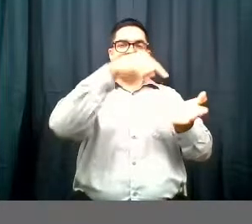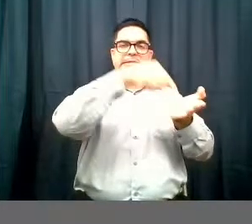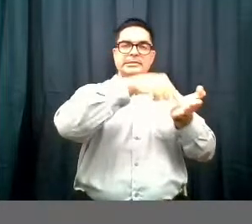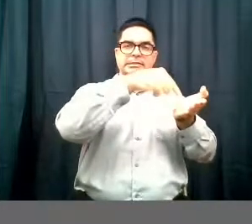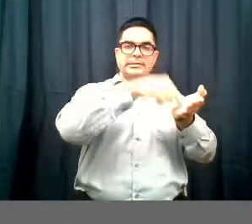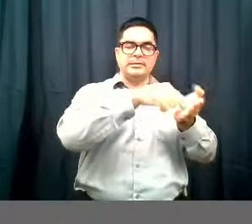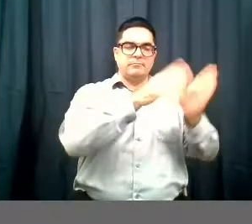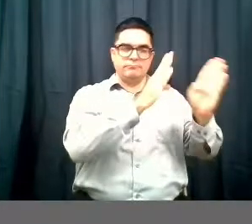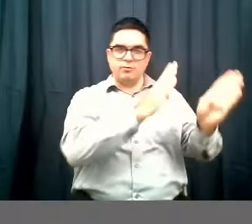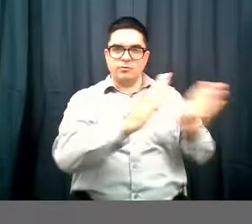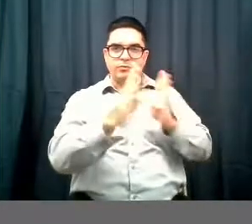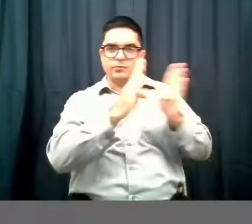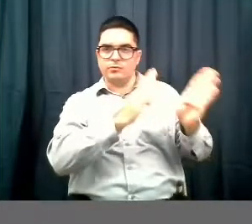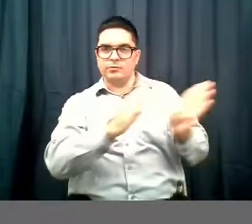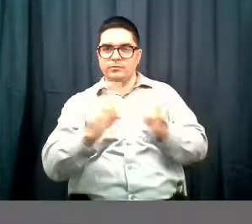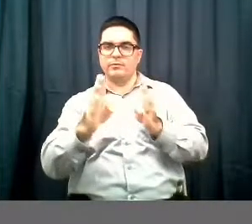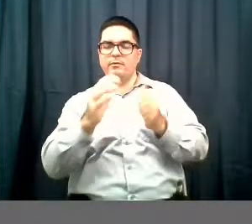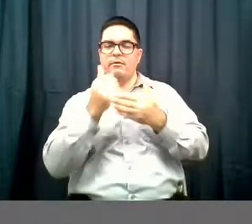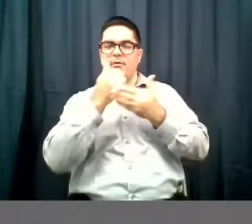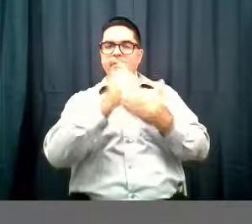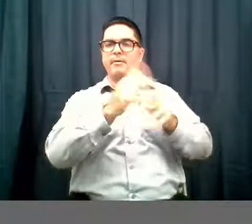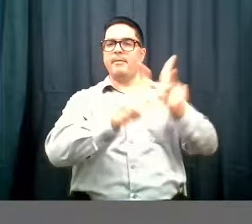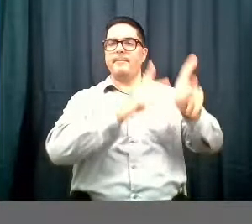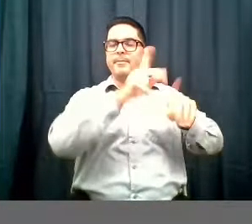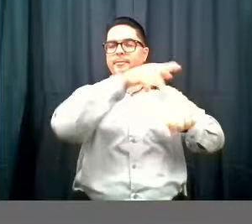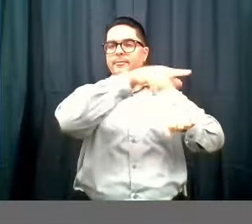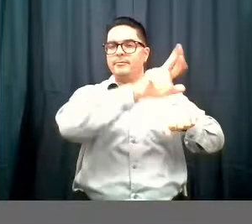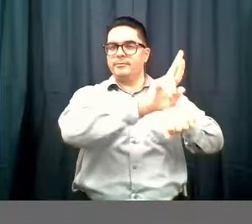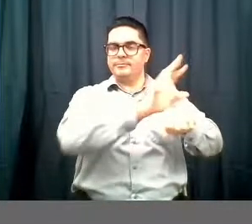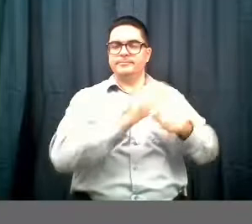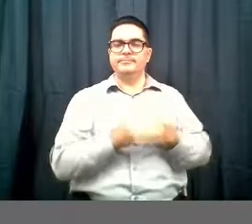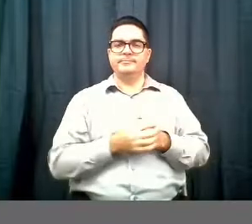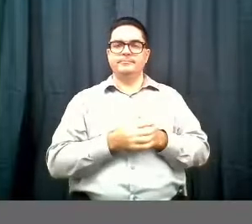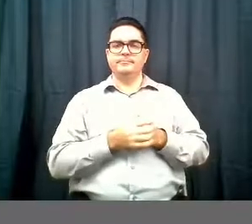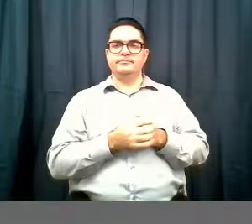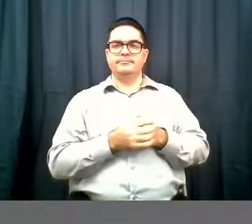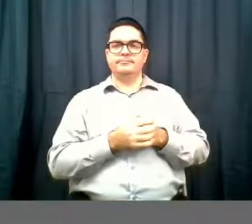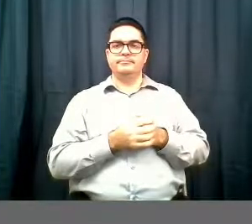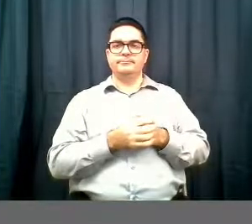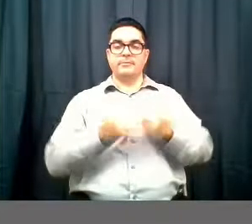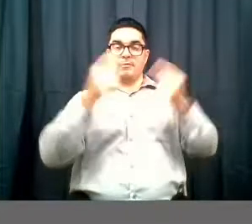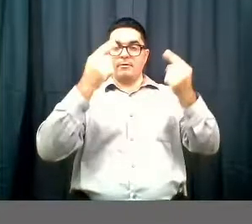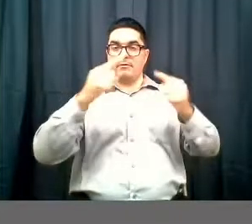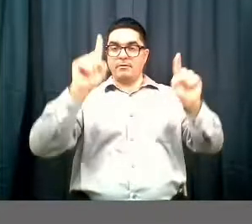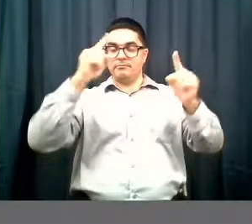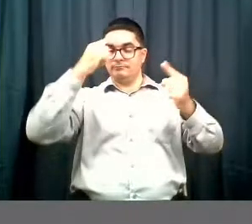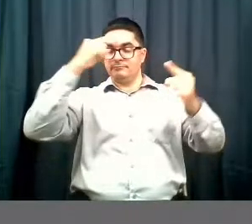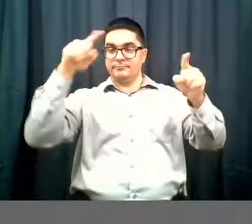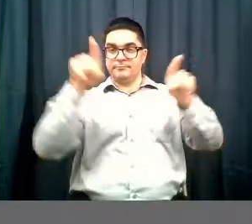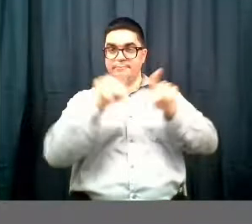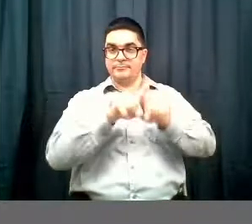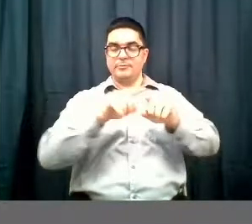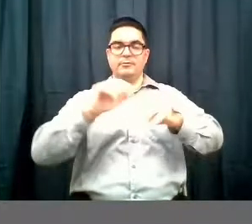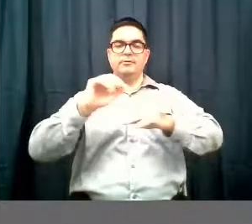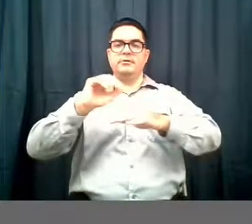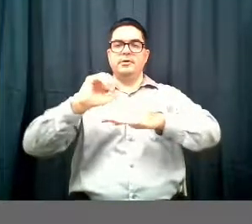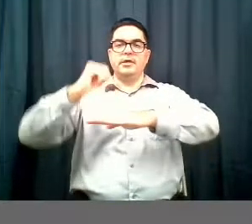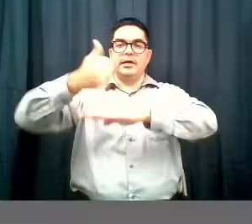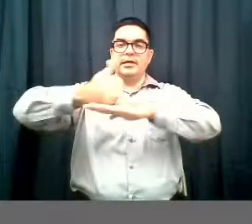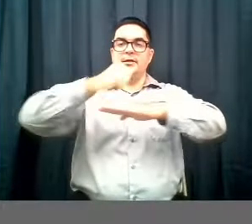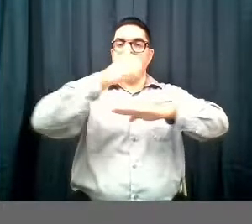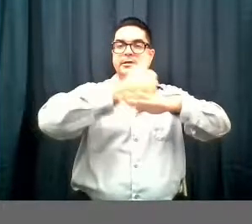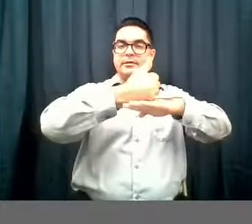people of Puerto Rico. In aggregate, we have facilitated the successful consensual restructuring of more than 30% of Puerto Rico's